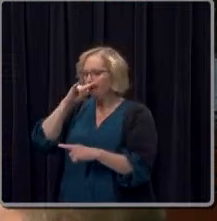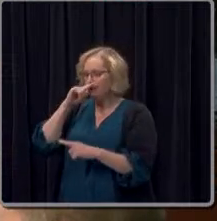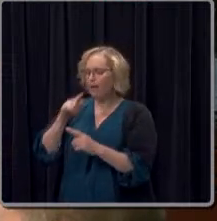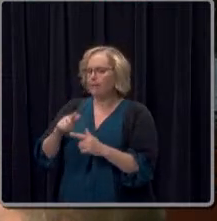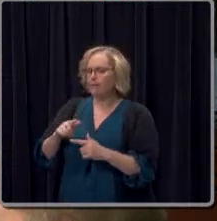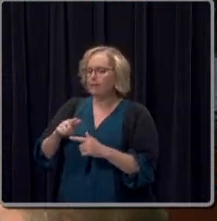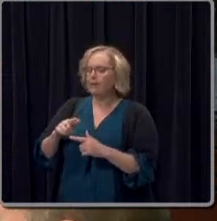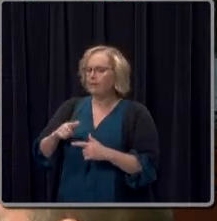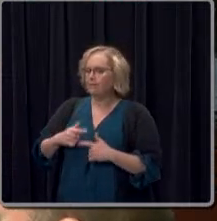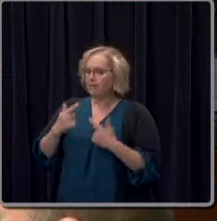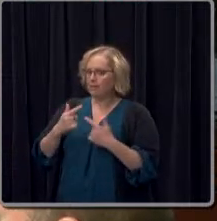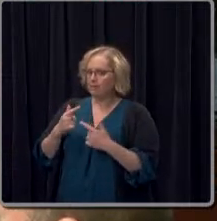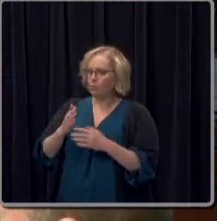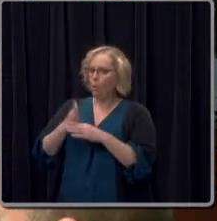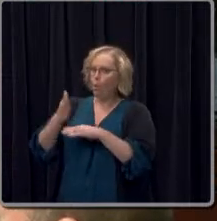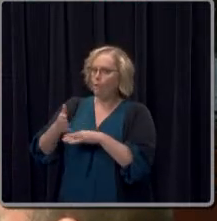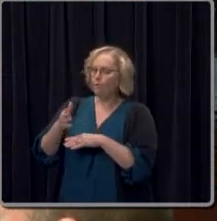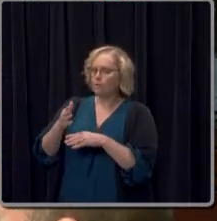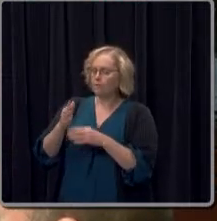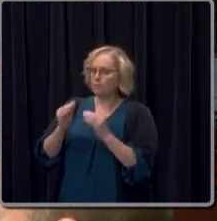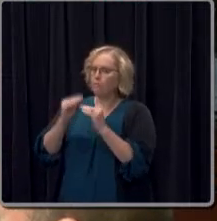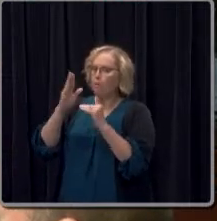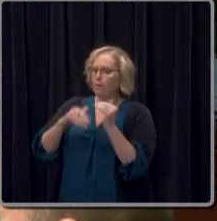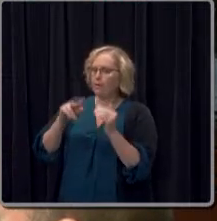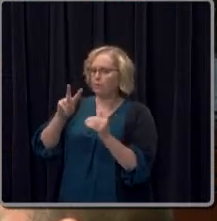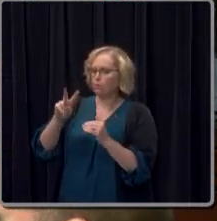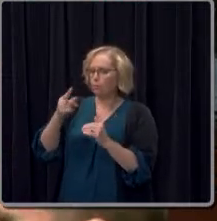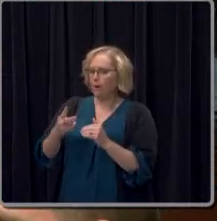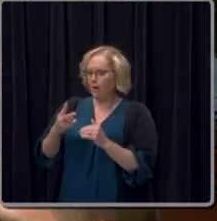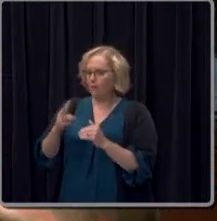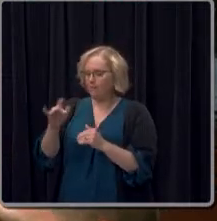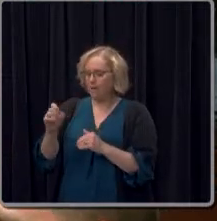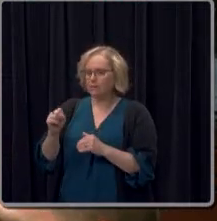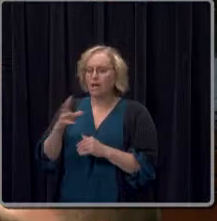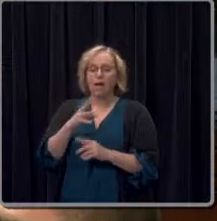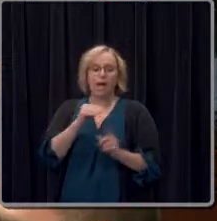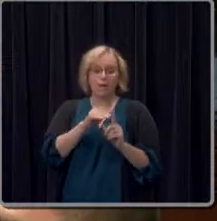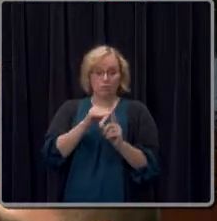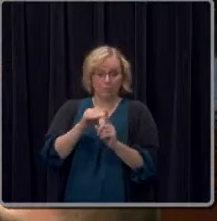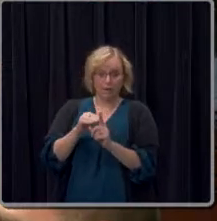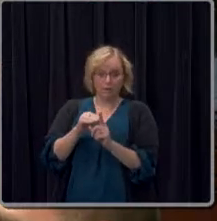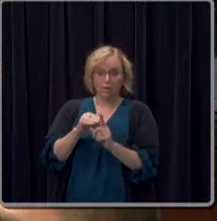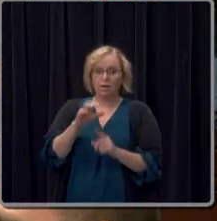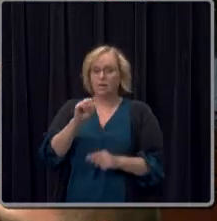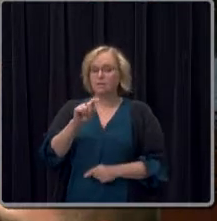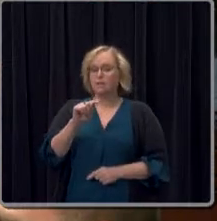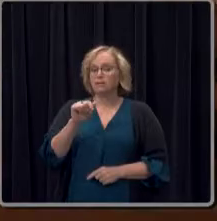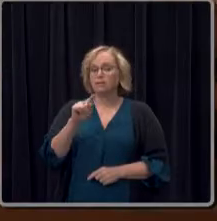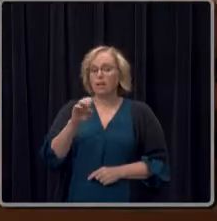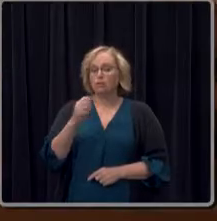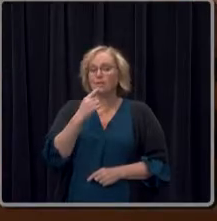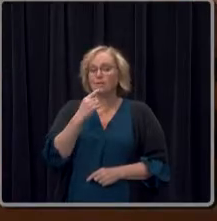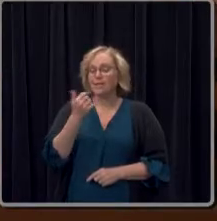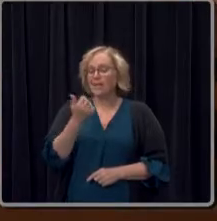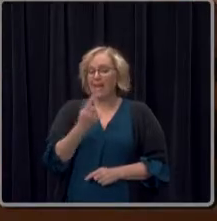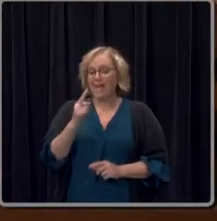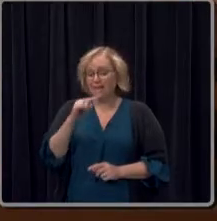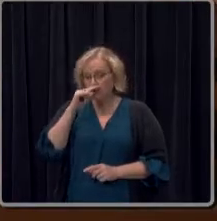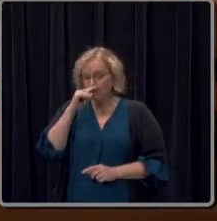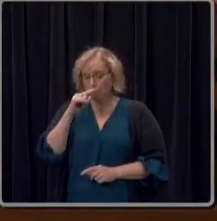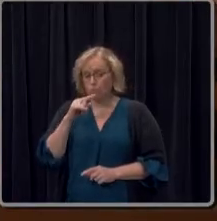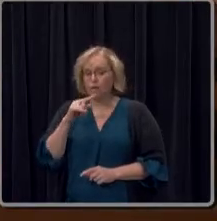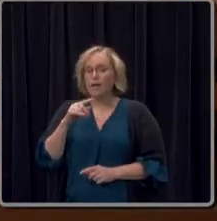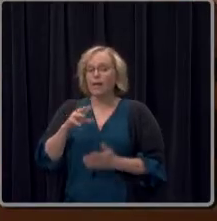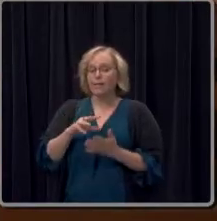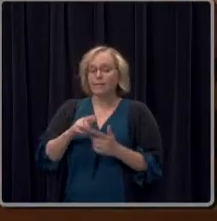those same 23 routes that we're focusing on now. And as a reminder, the statute says anybody that lives 2.5 miles or more